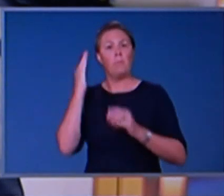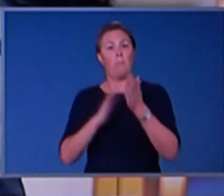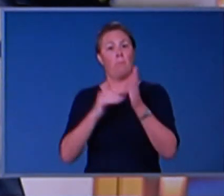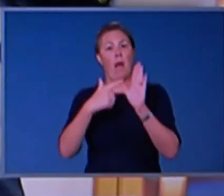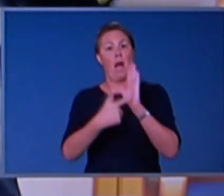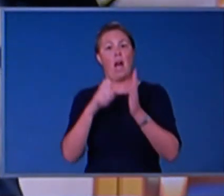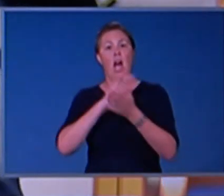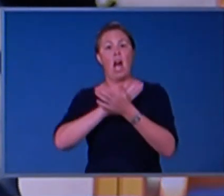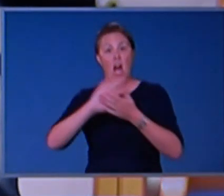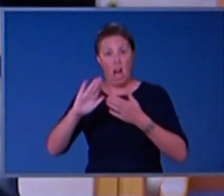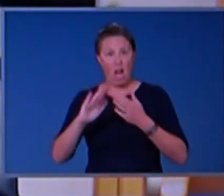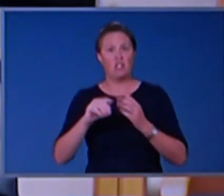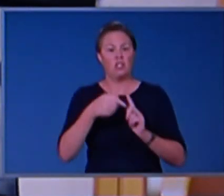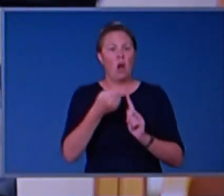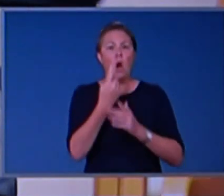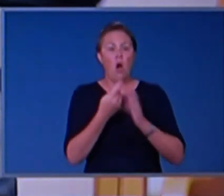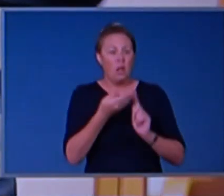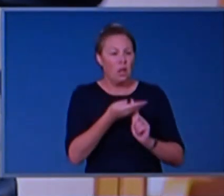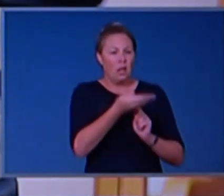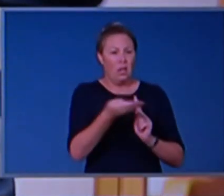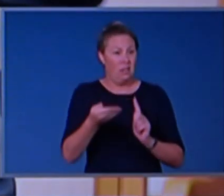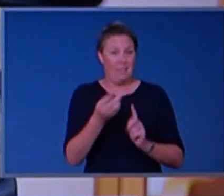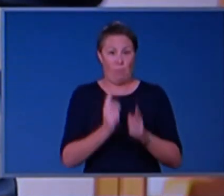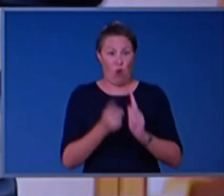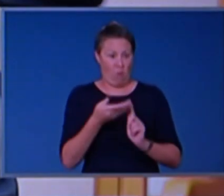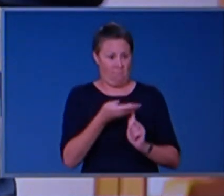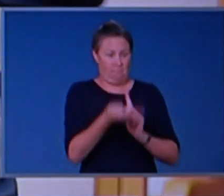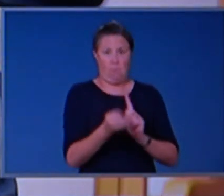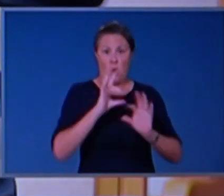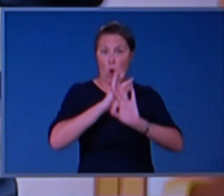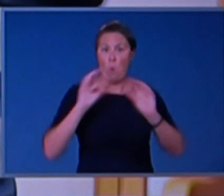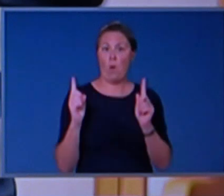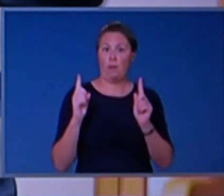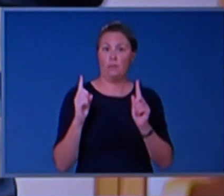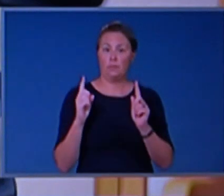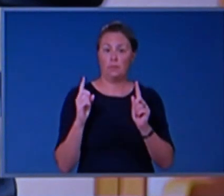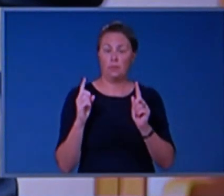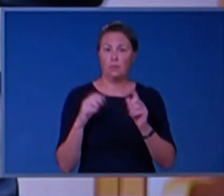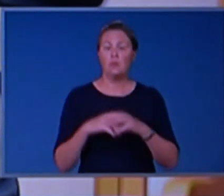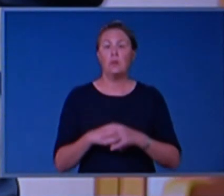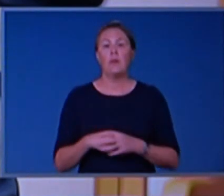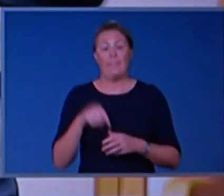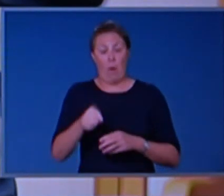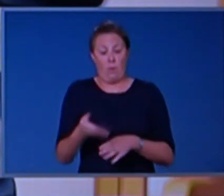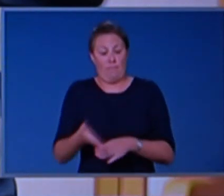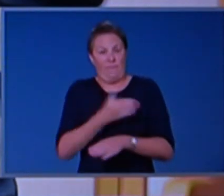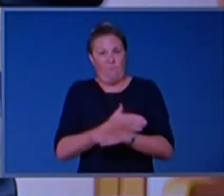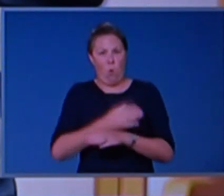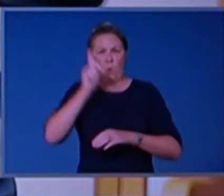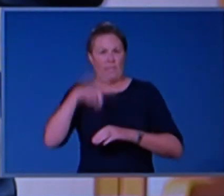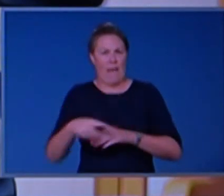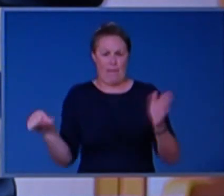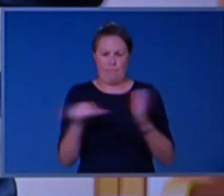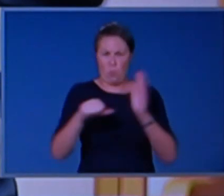before the widespread and harsh economic and business shutdowns came in late March. Are there some specific